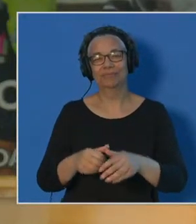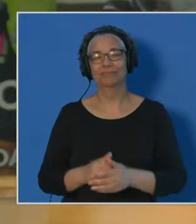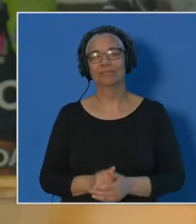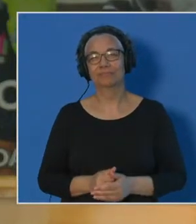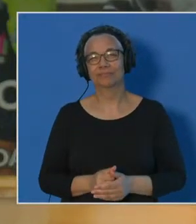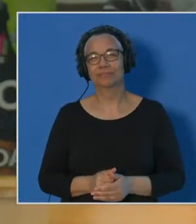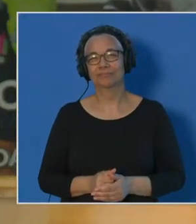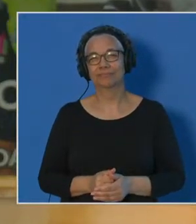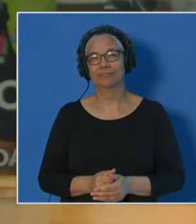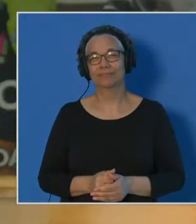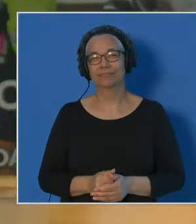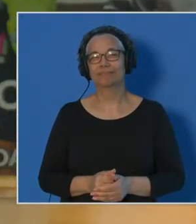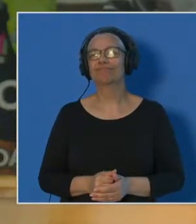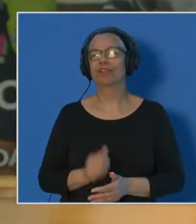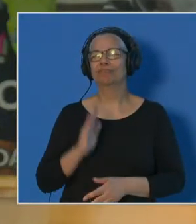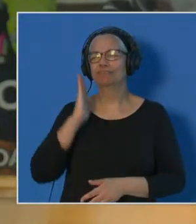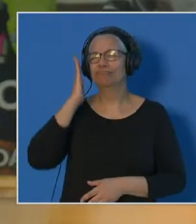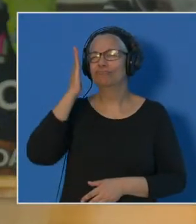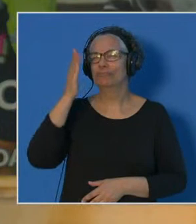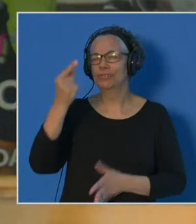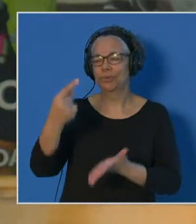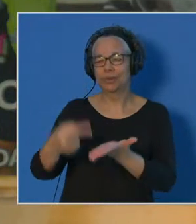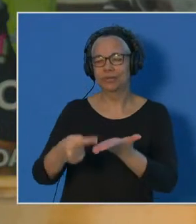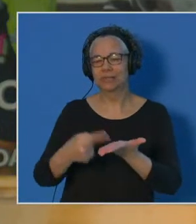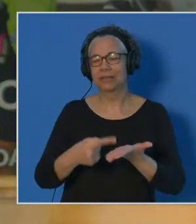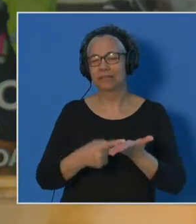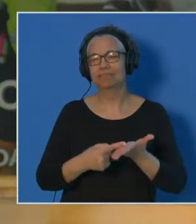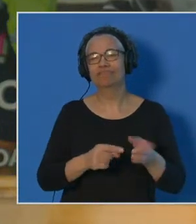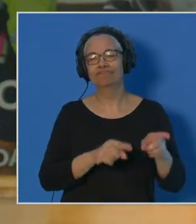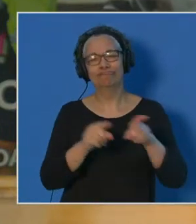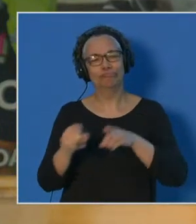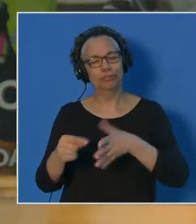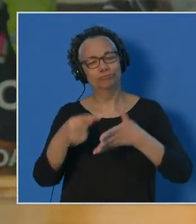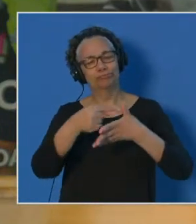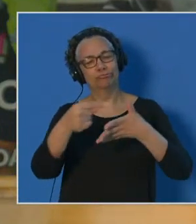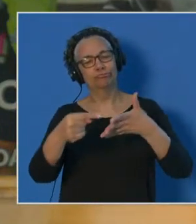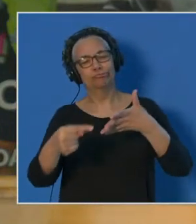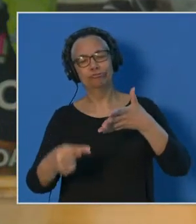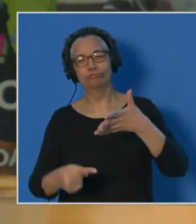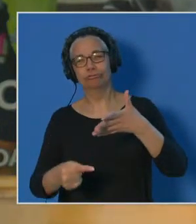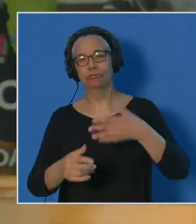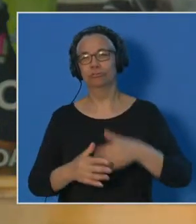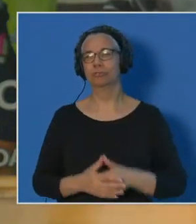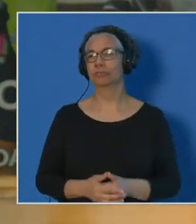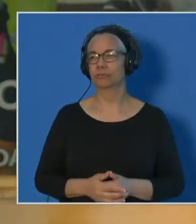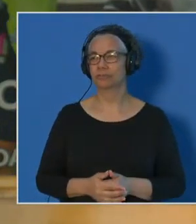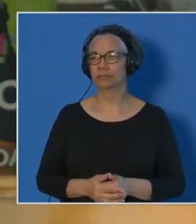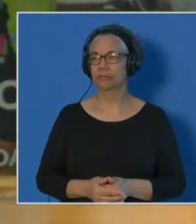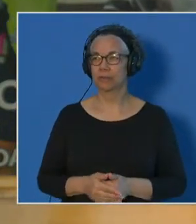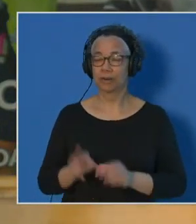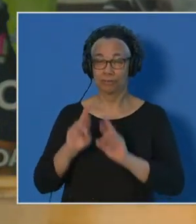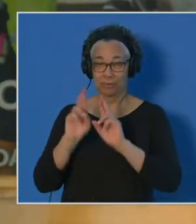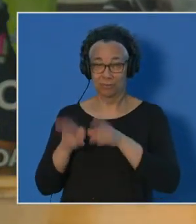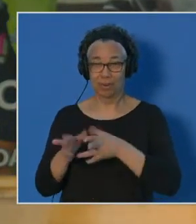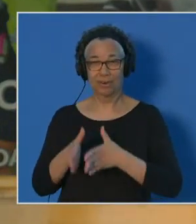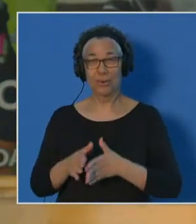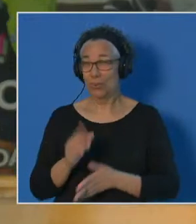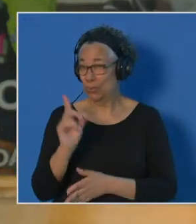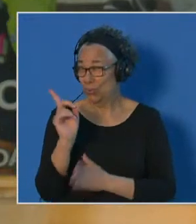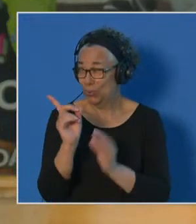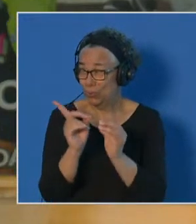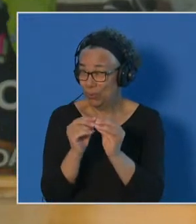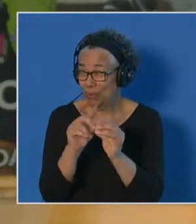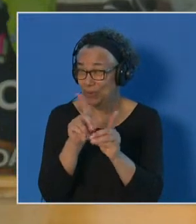as will form further discussions as we move to different phases. Mm-hmm. Thank you. And if I may, just one other question.